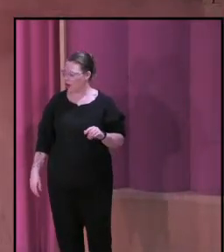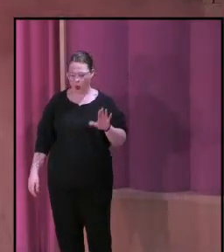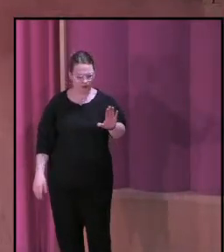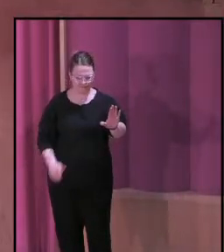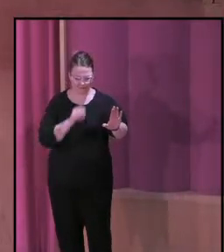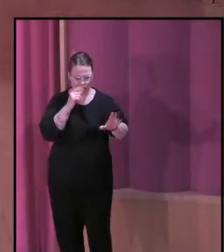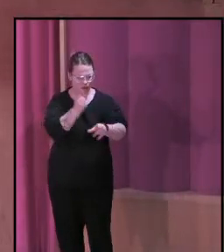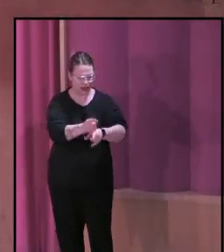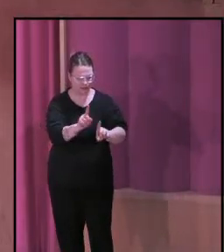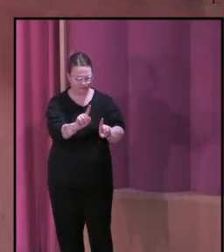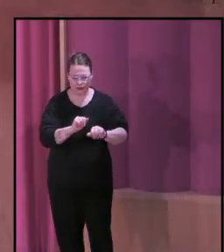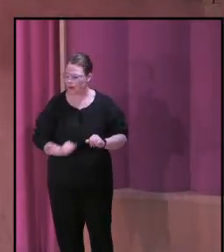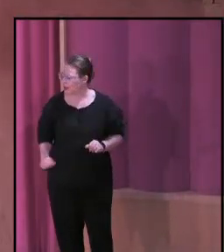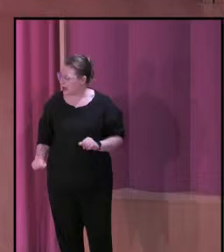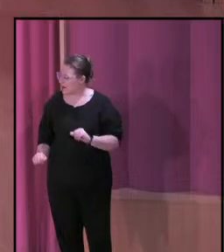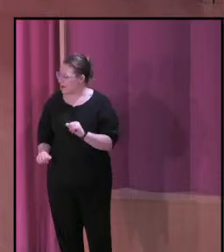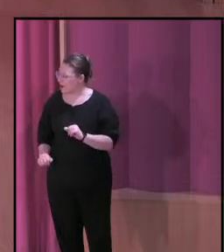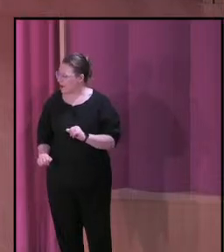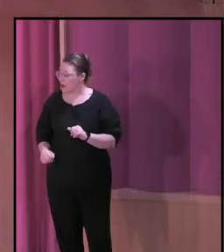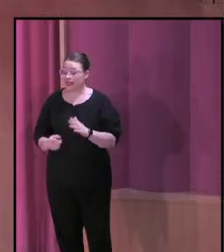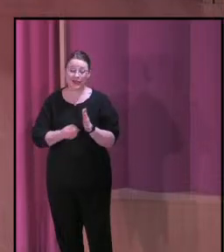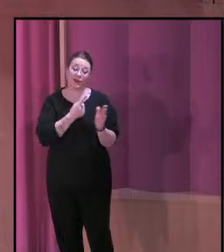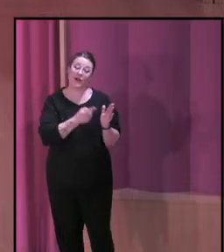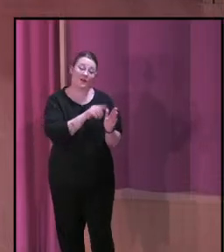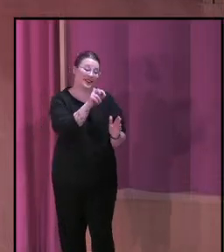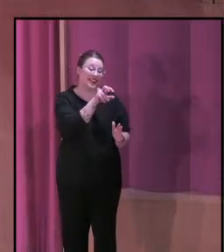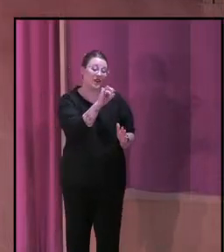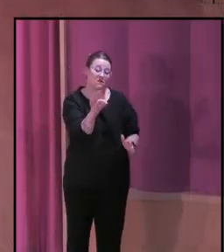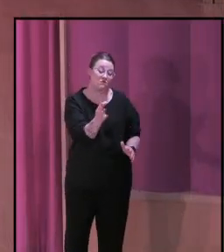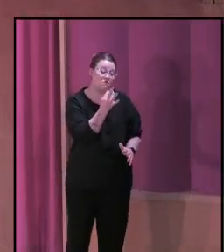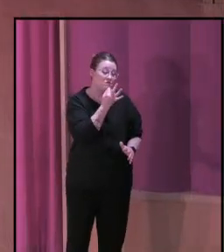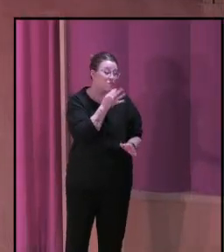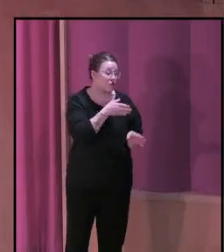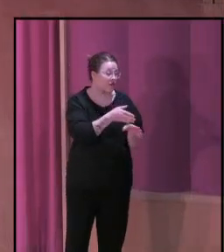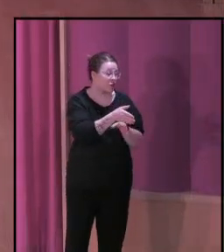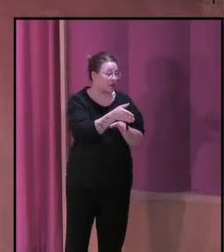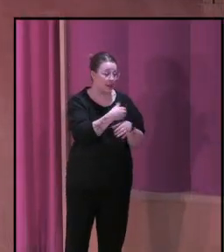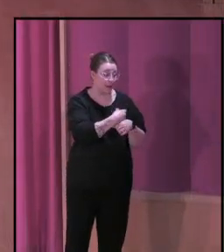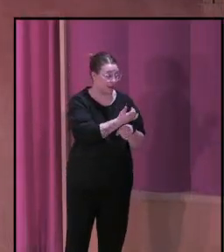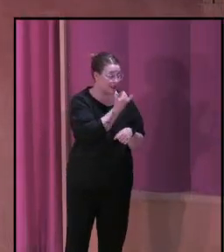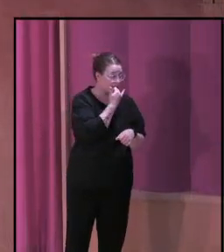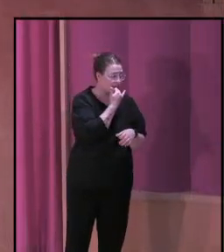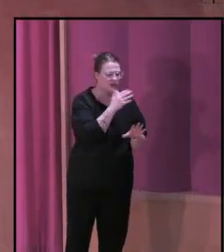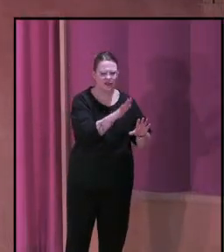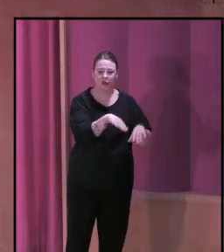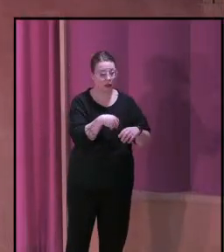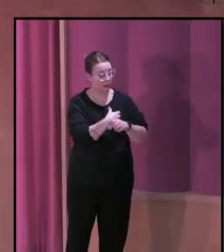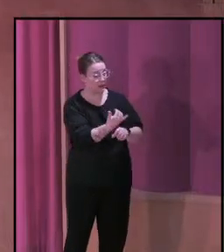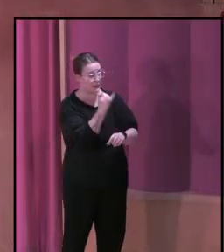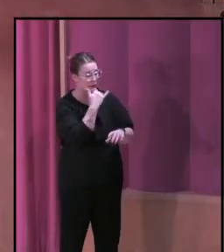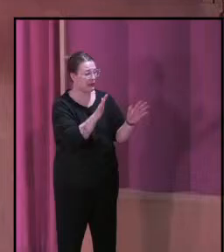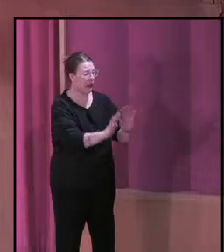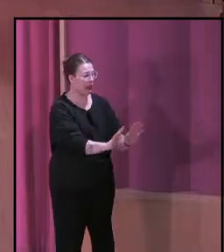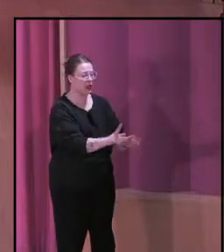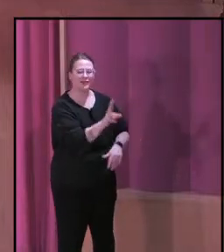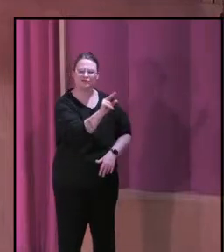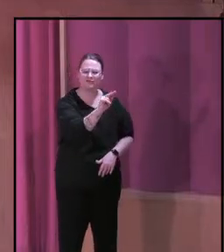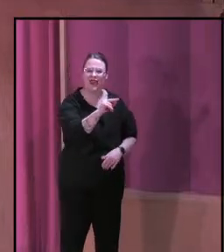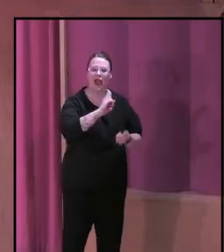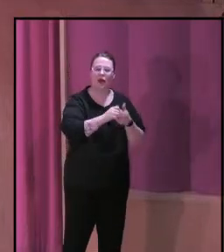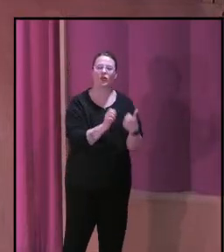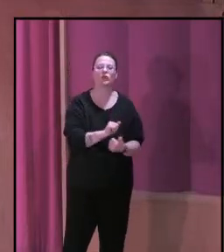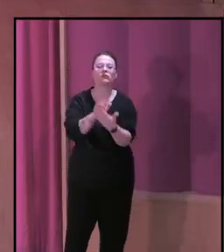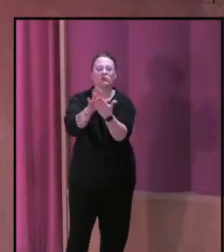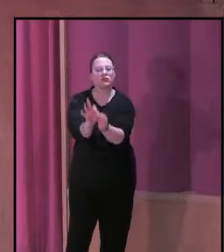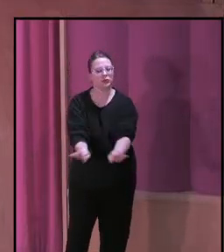not it. Sometimes even professionals make mistakes. What matters is not if you make a mistake, but what you do about it. So I'm going to